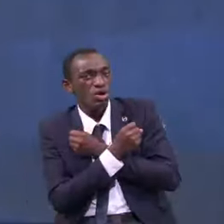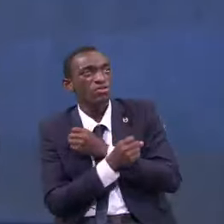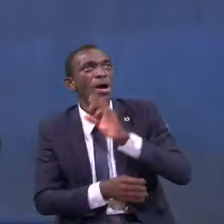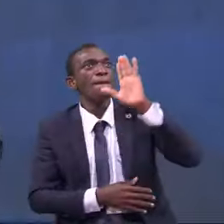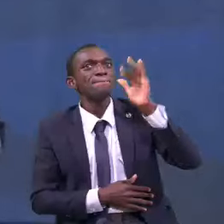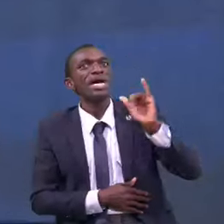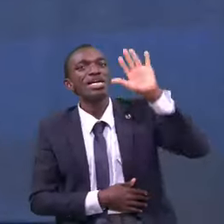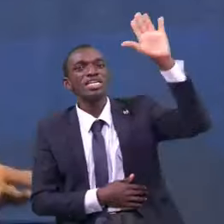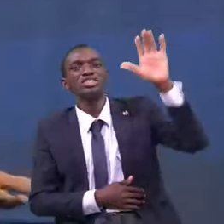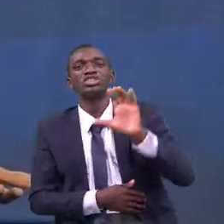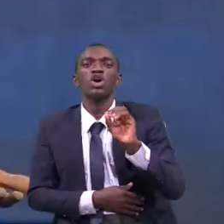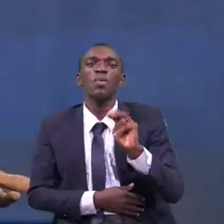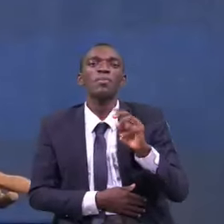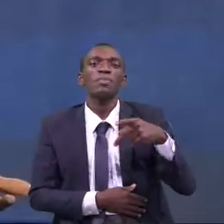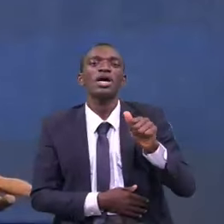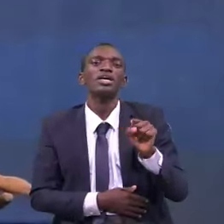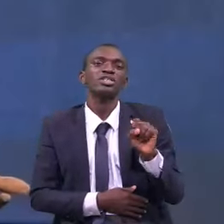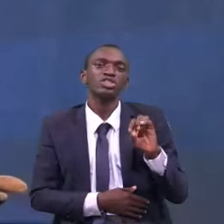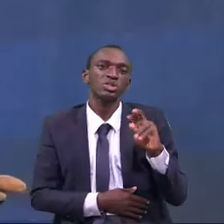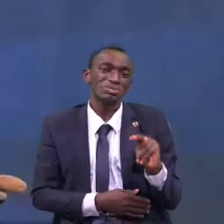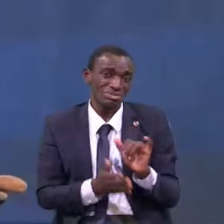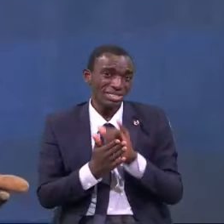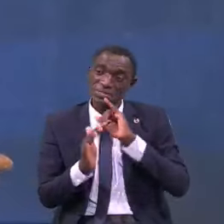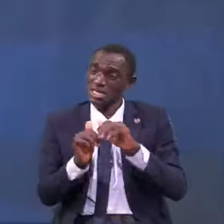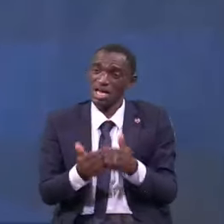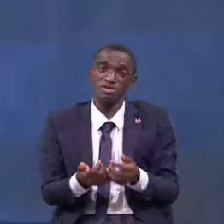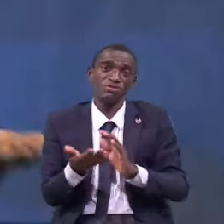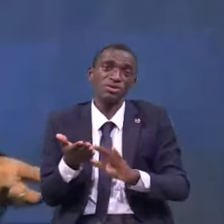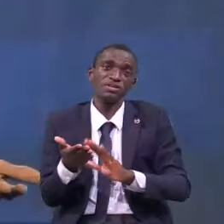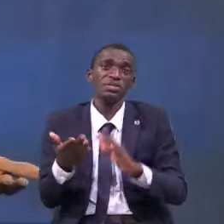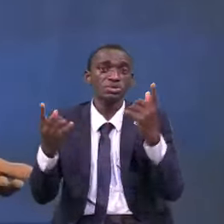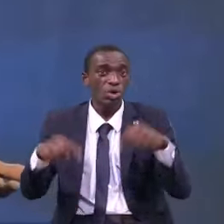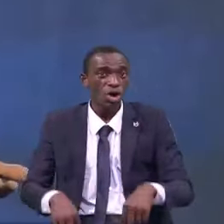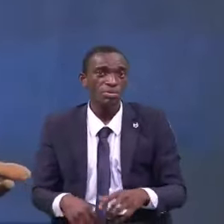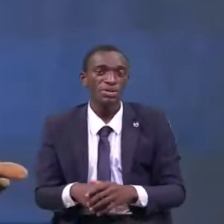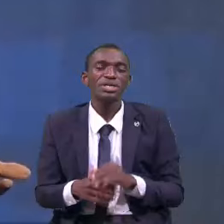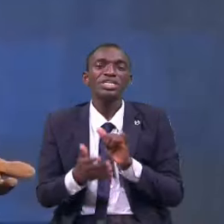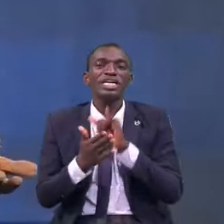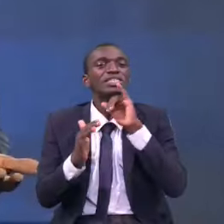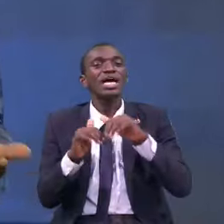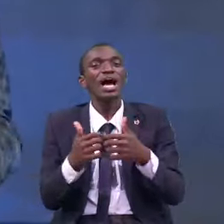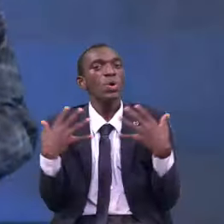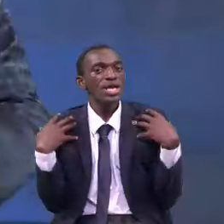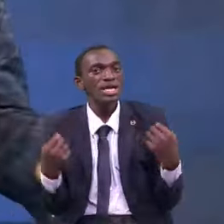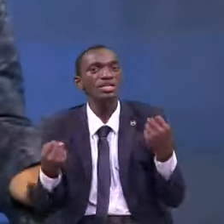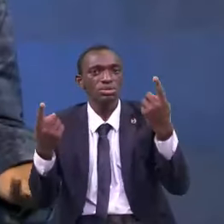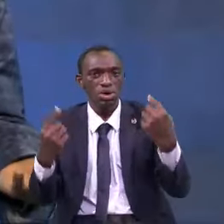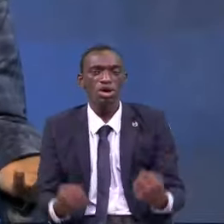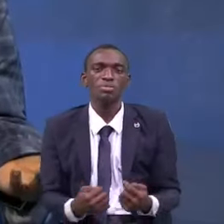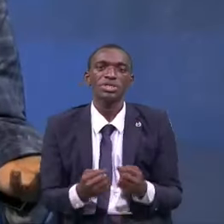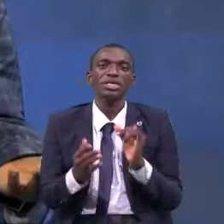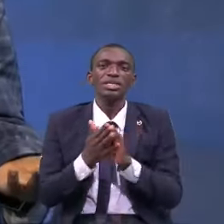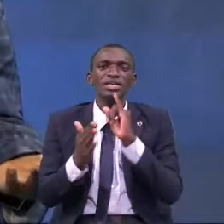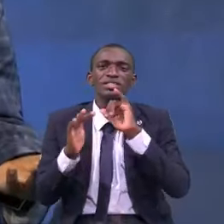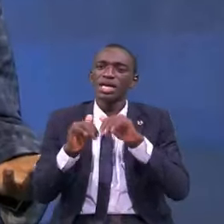compassion. That's how forgiveness comes. That's how healing comes. That's how